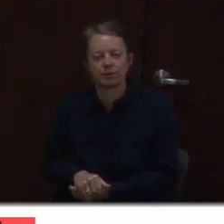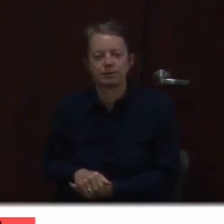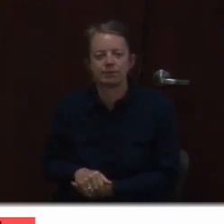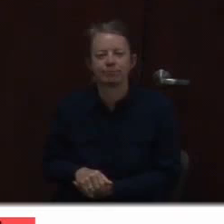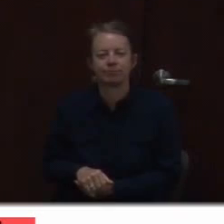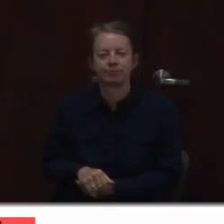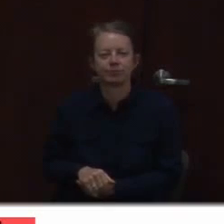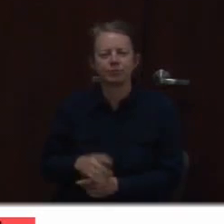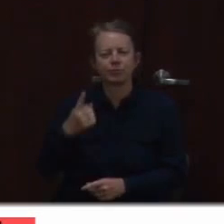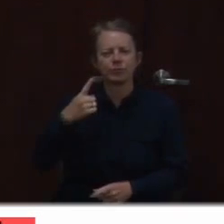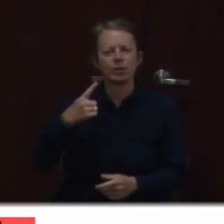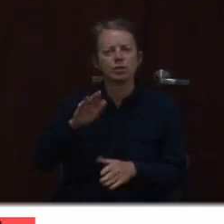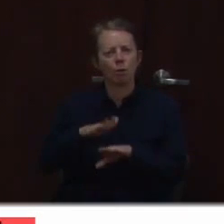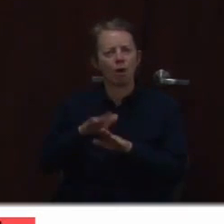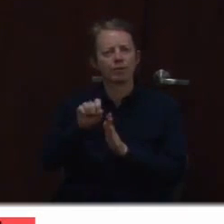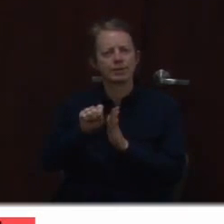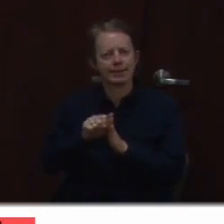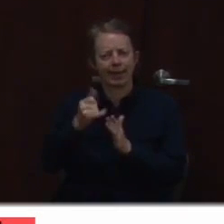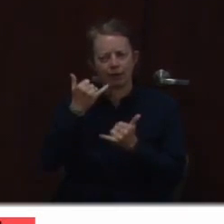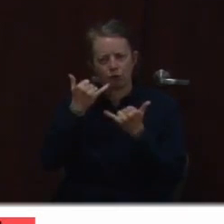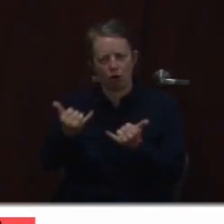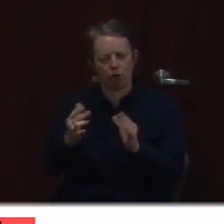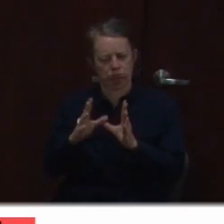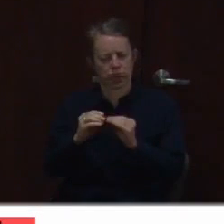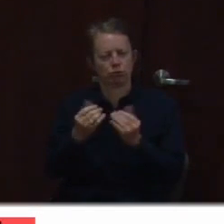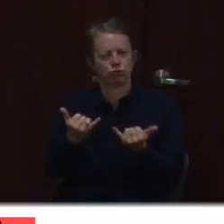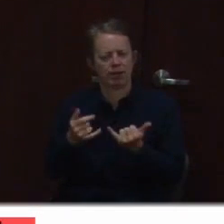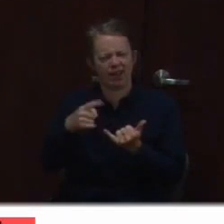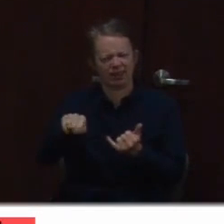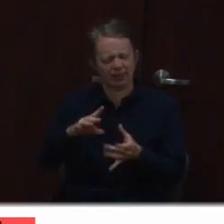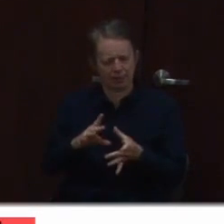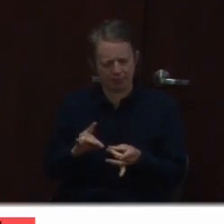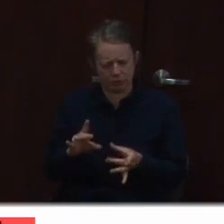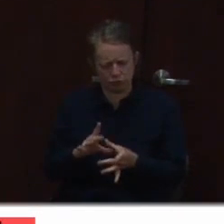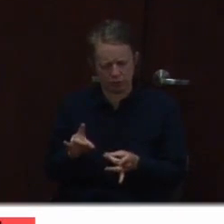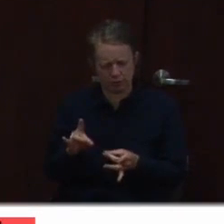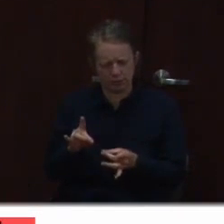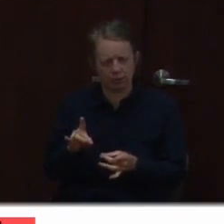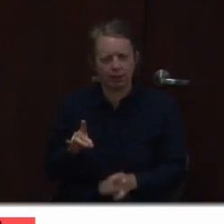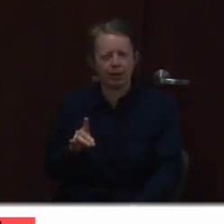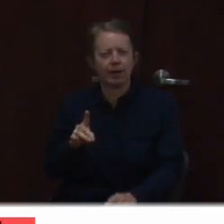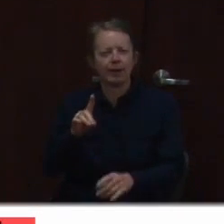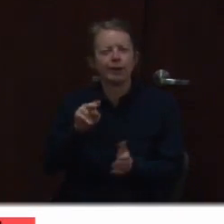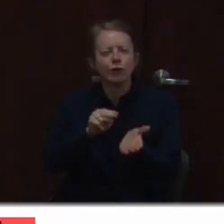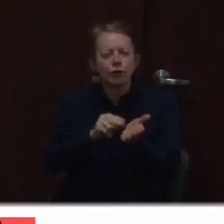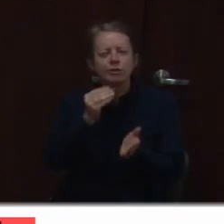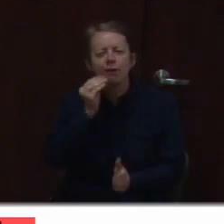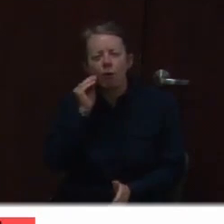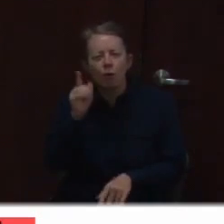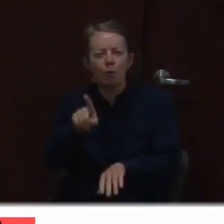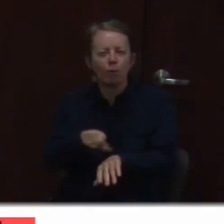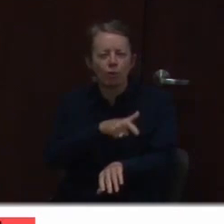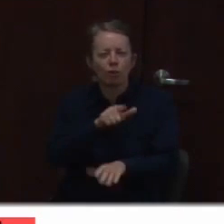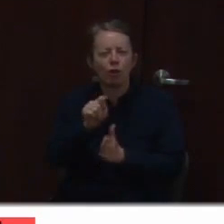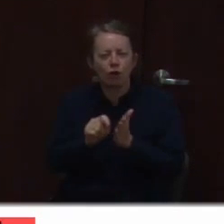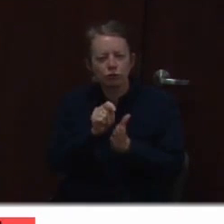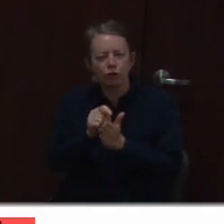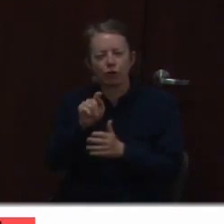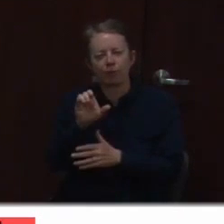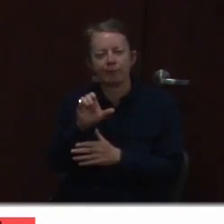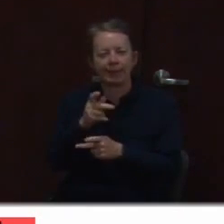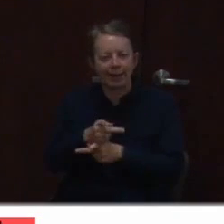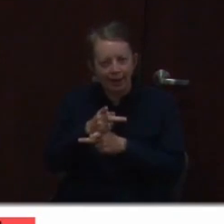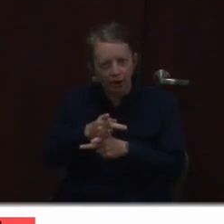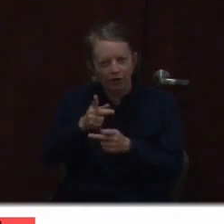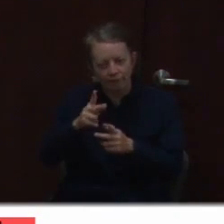call today, they also mentioned that for long-term care facility cases, for long-term care